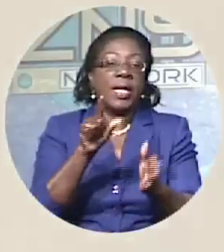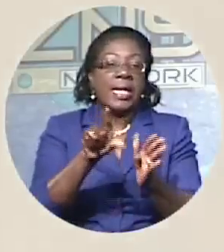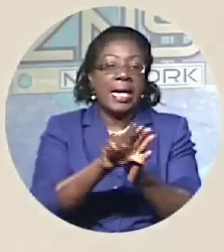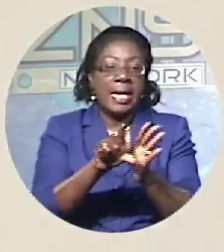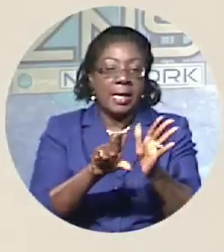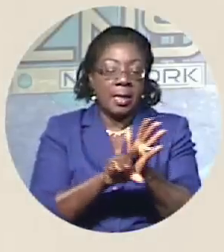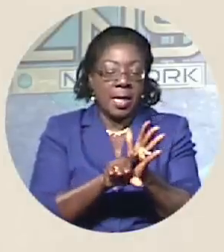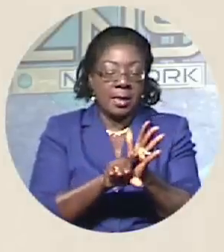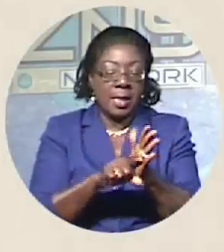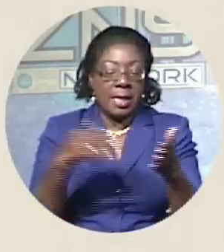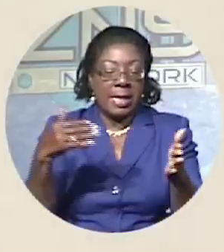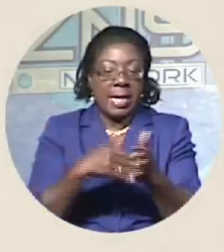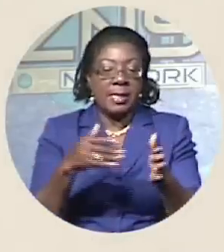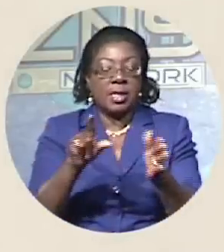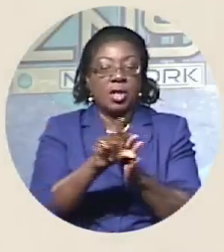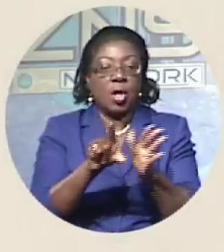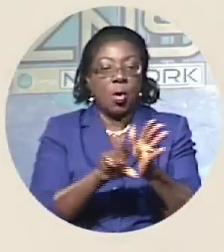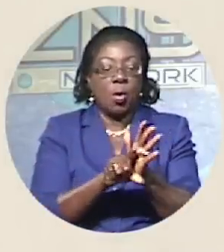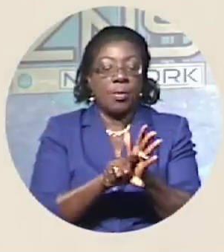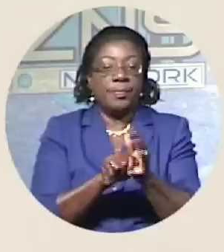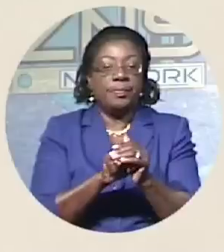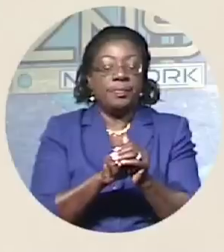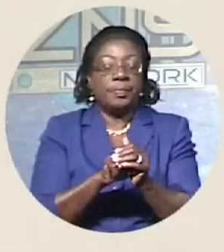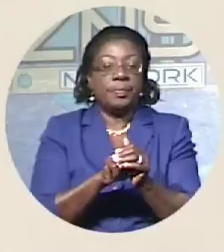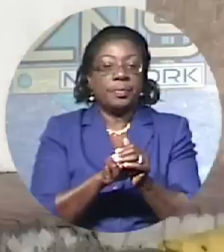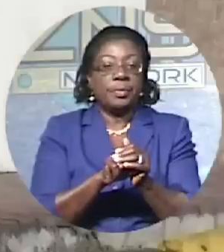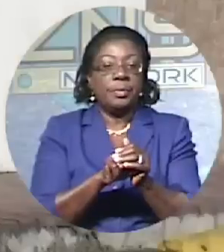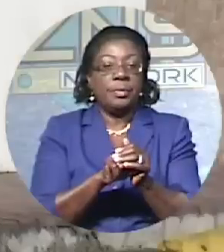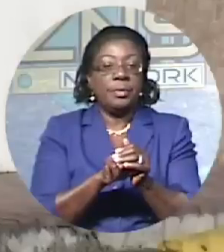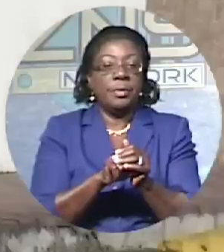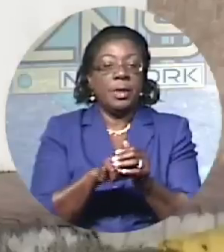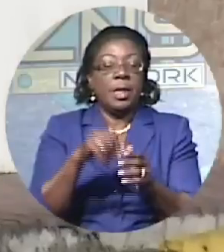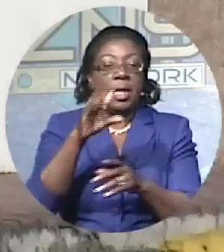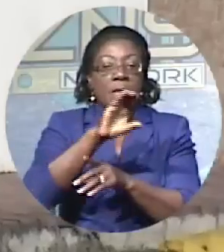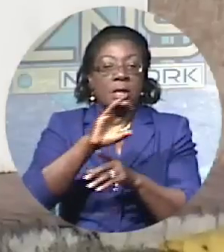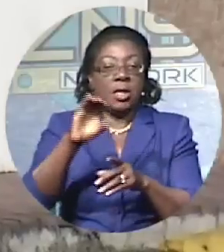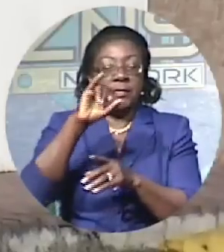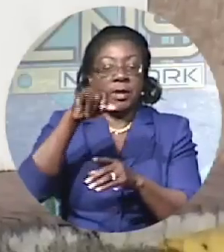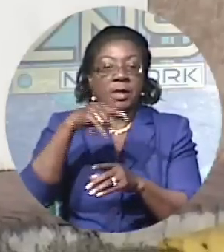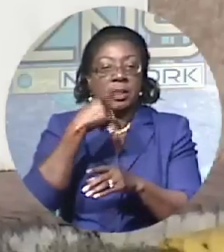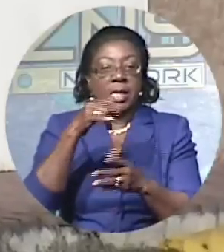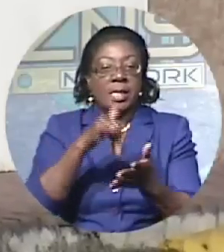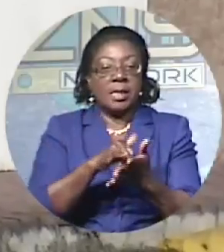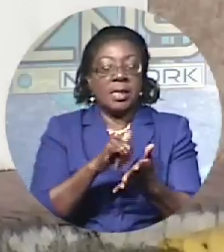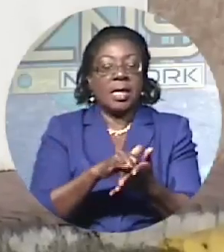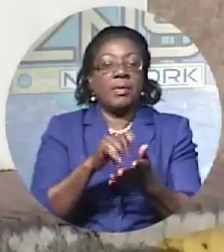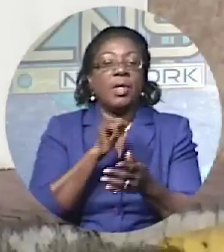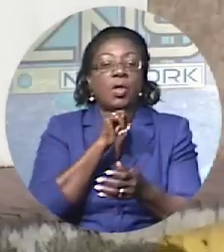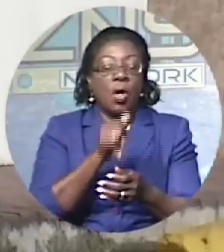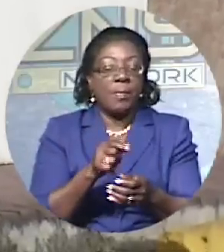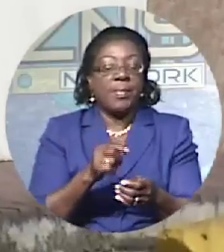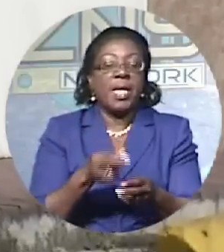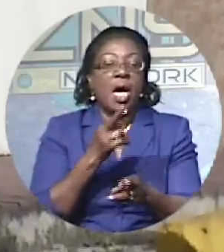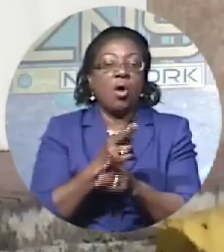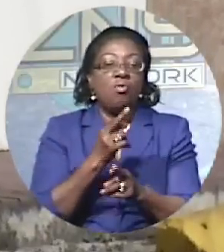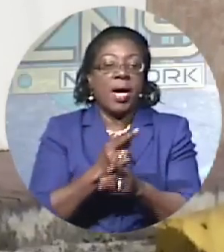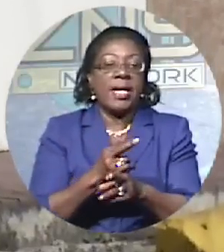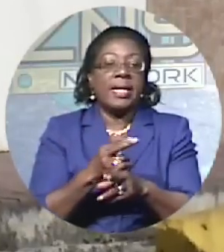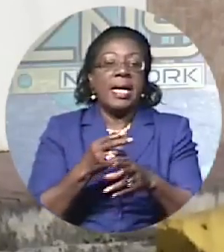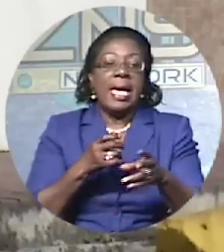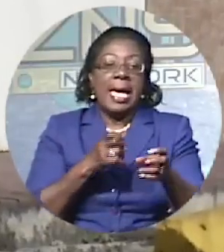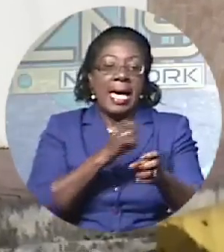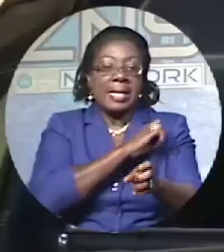legal challenge to certain provisions in the Lotteries and Gaming Act, the Chief Justice noted that it would not be a proper exercise of his